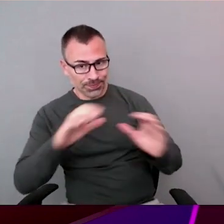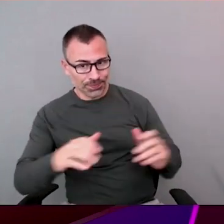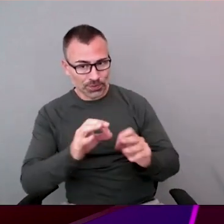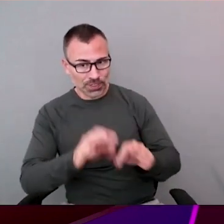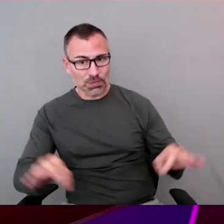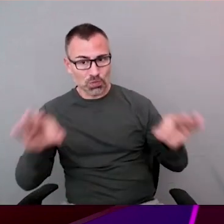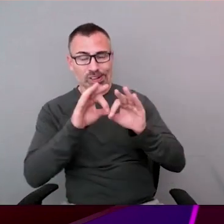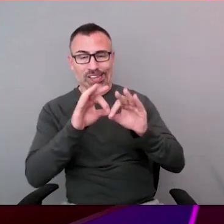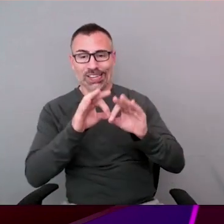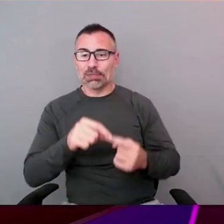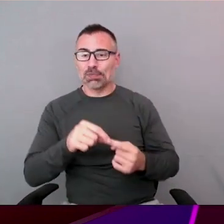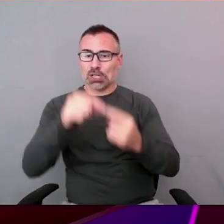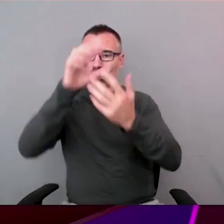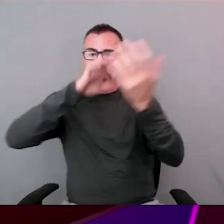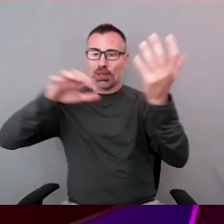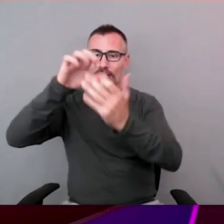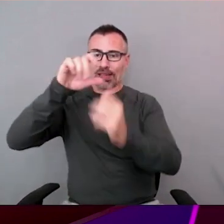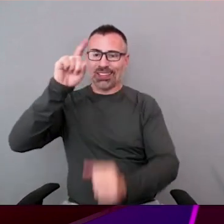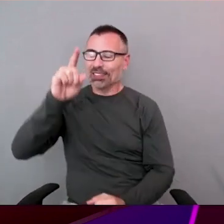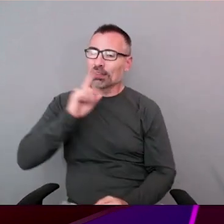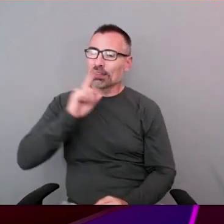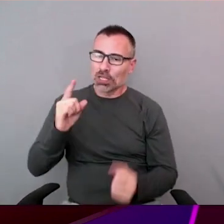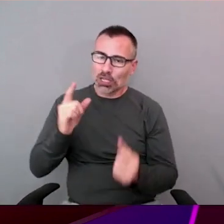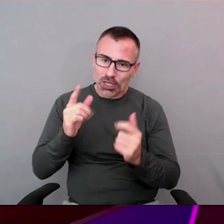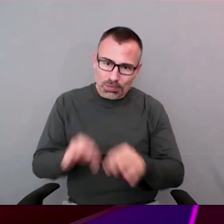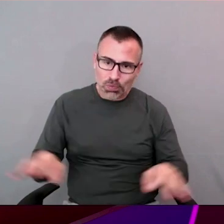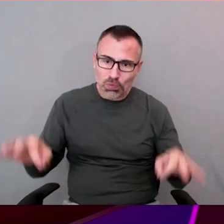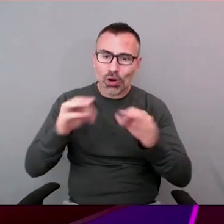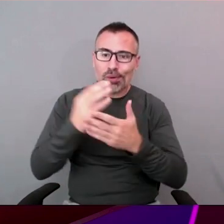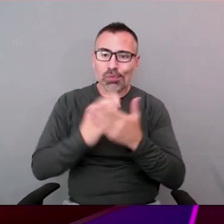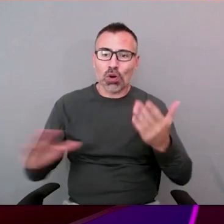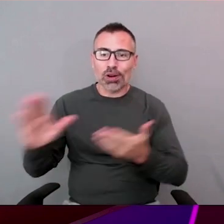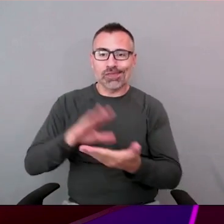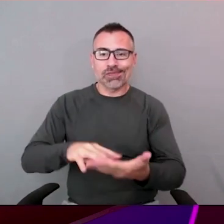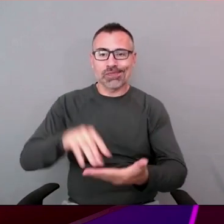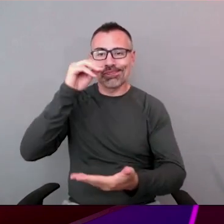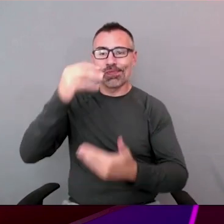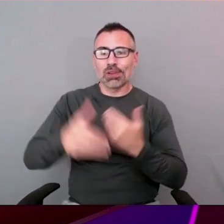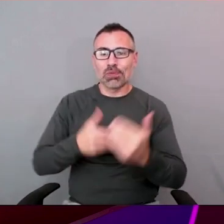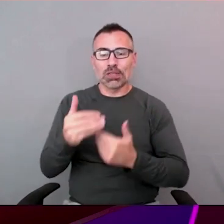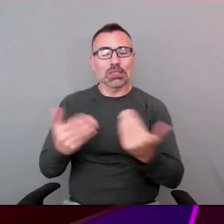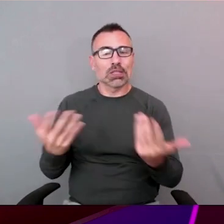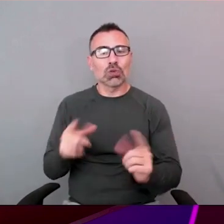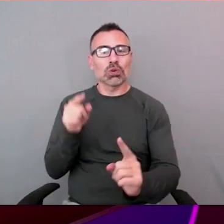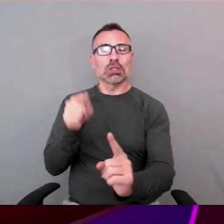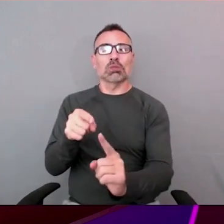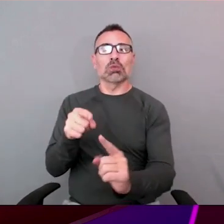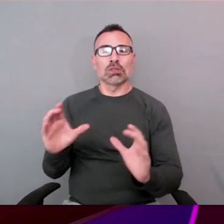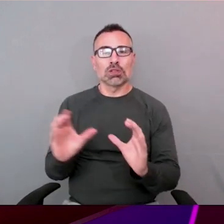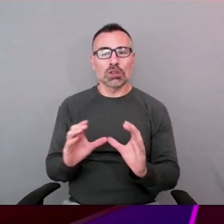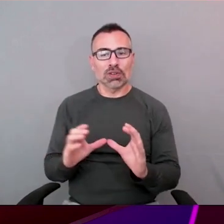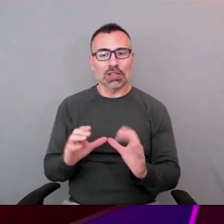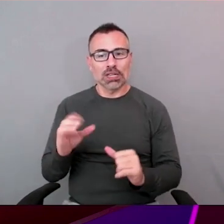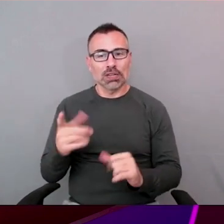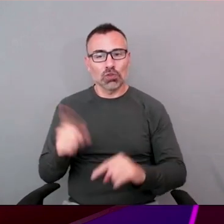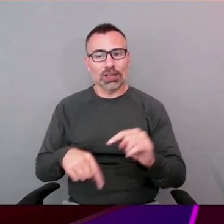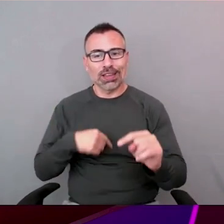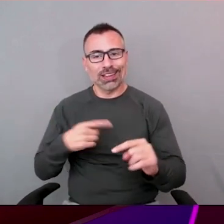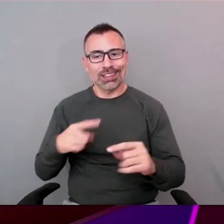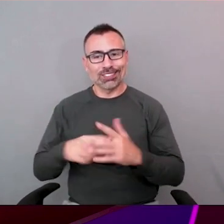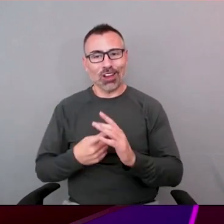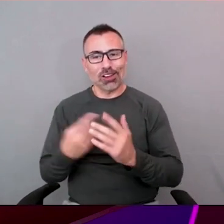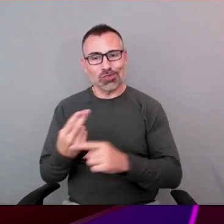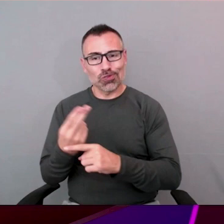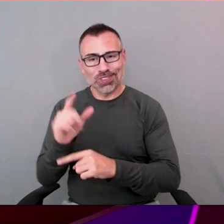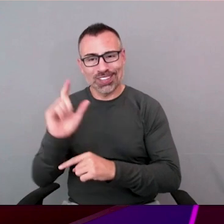especially is such an important part of the learning process. Because really, what is the point of the certification if you can't go put it into action in the field you have to